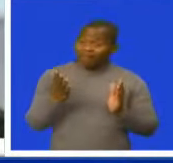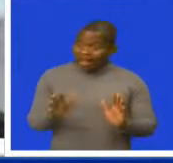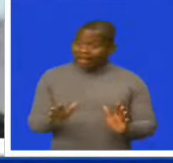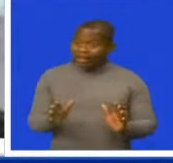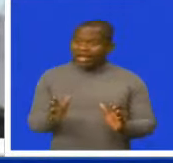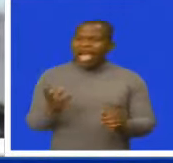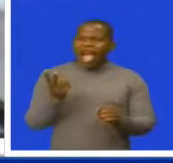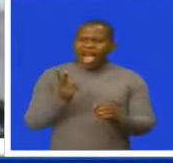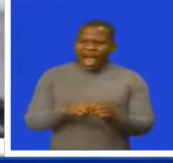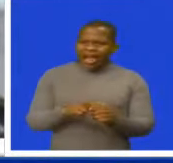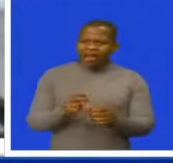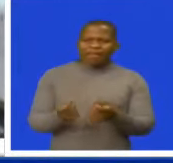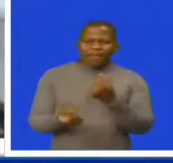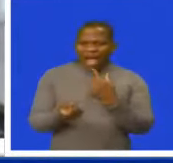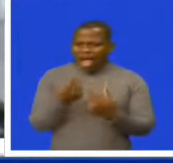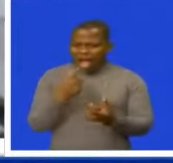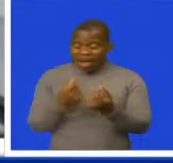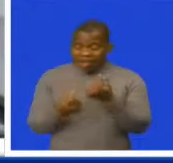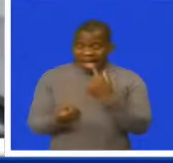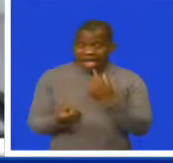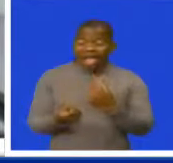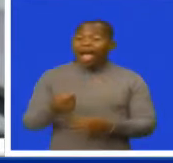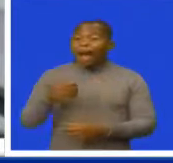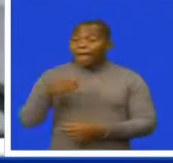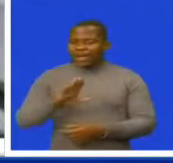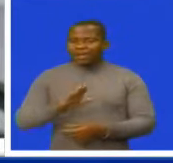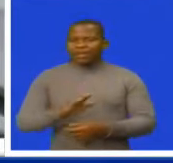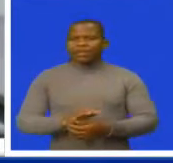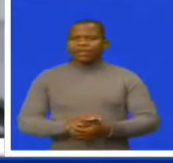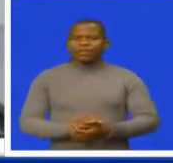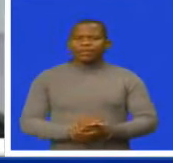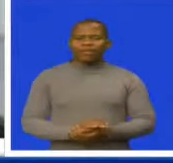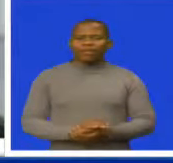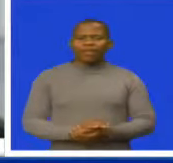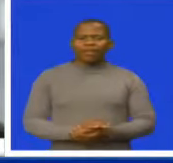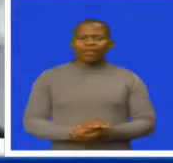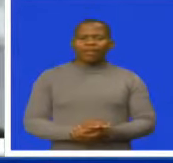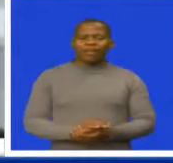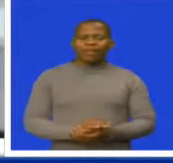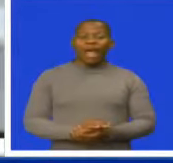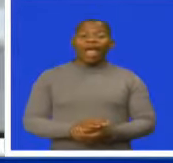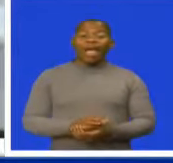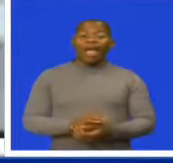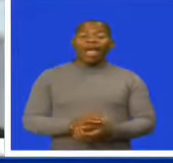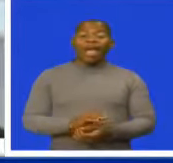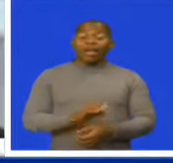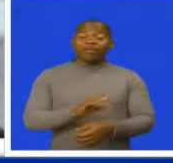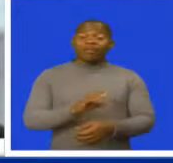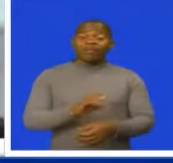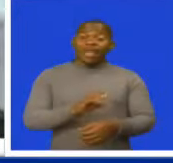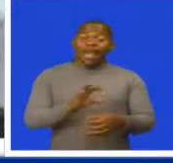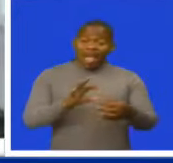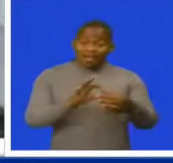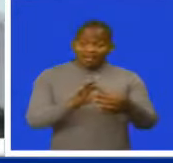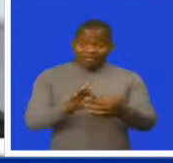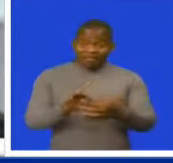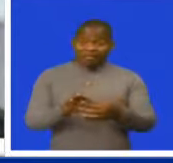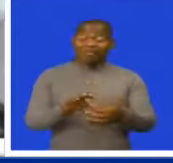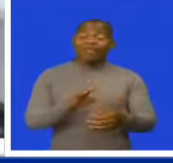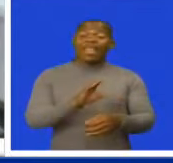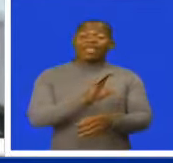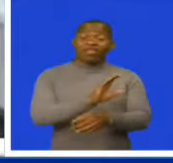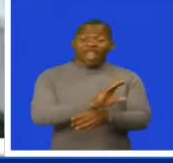ngale ndizaba lethi tekuthi liphuthade abantu ukuthi batheste banathe kahle maphilisi